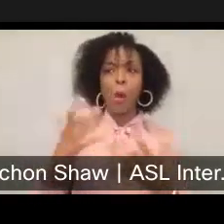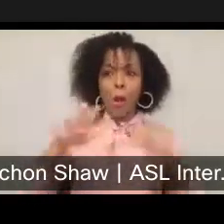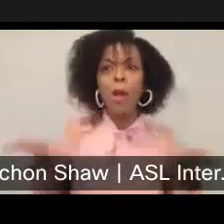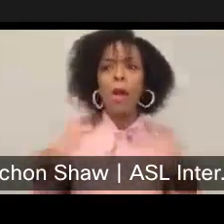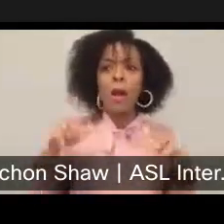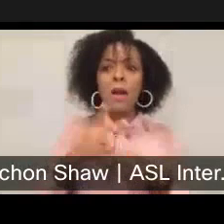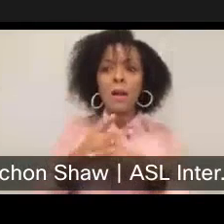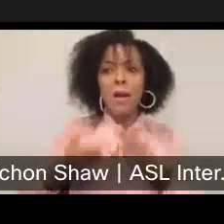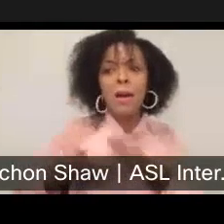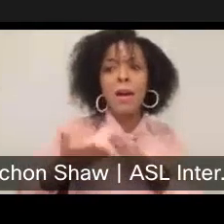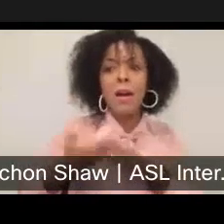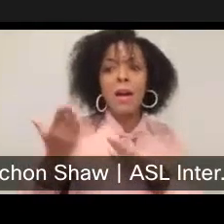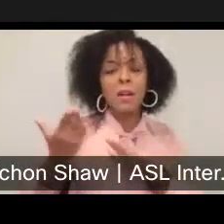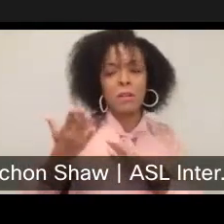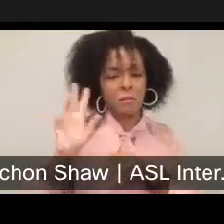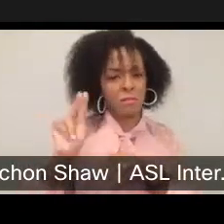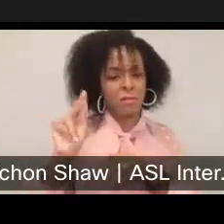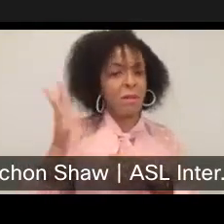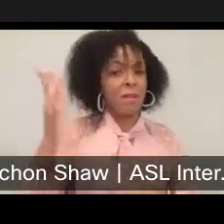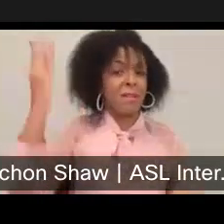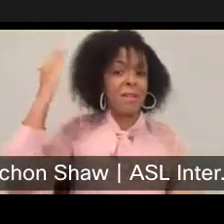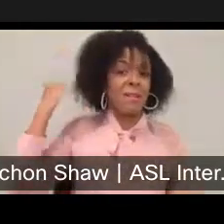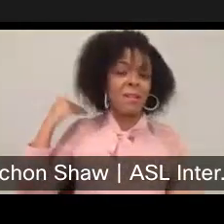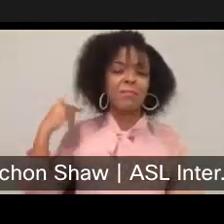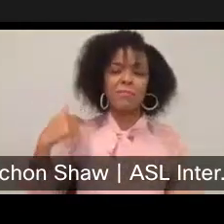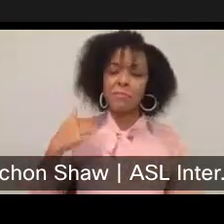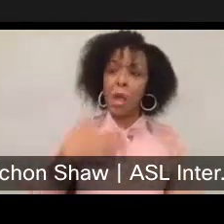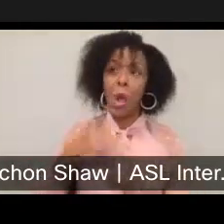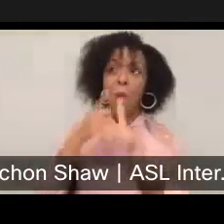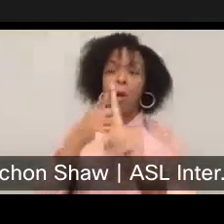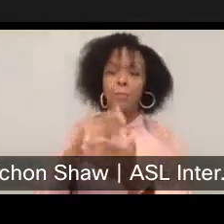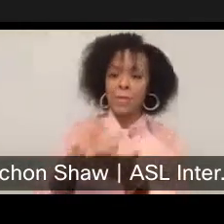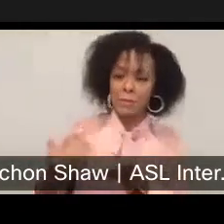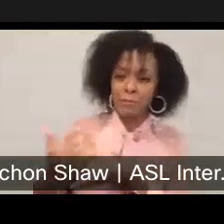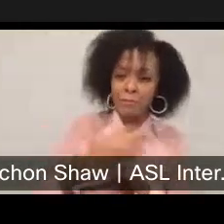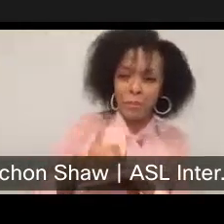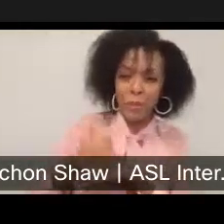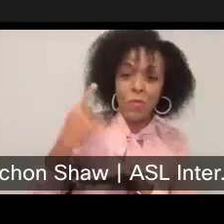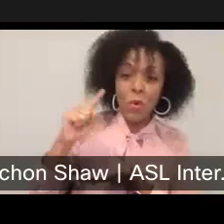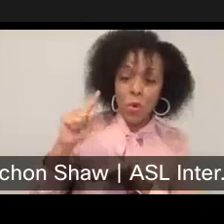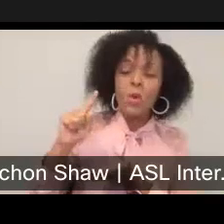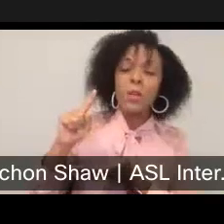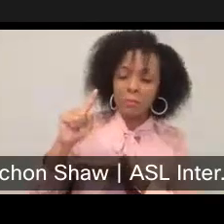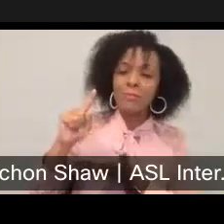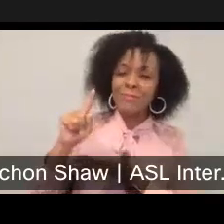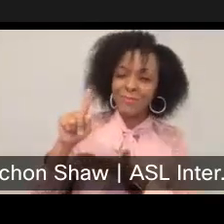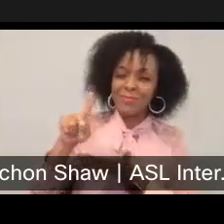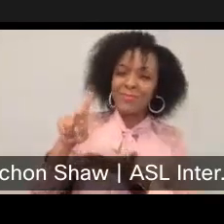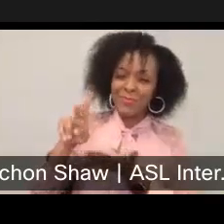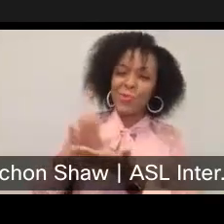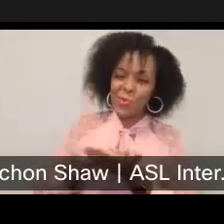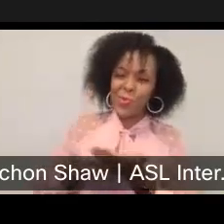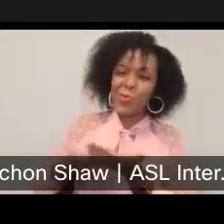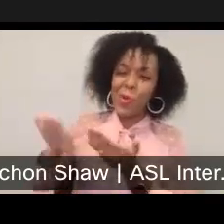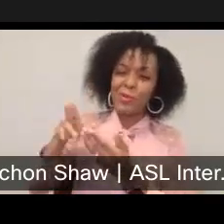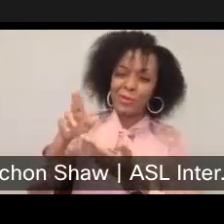that time, I was trying to earn money to attend college. And so I was